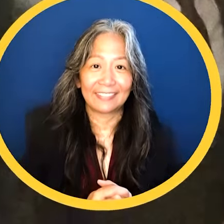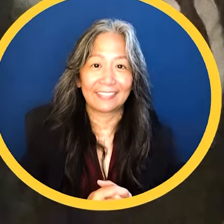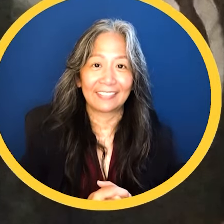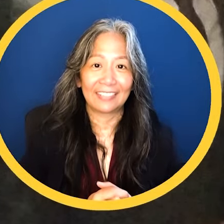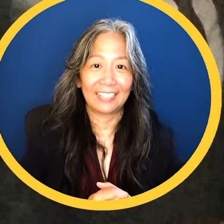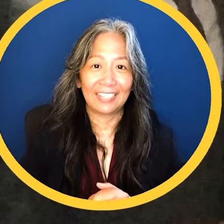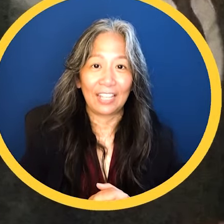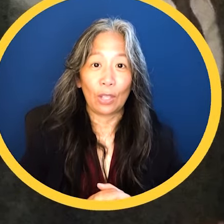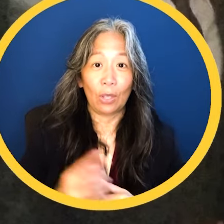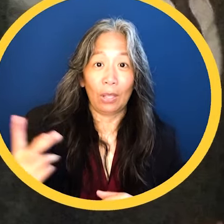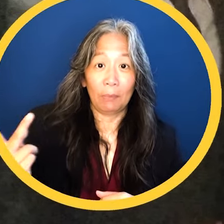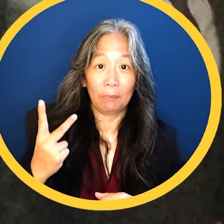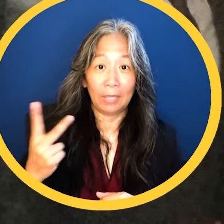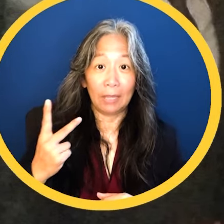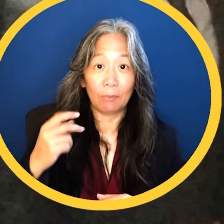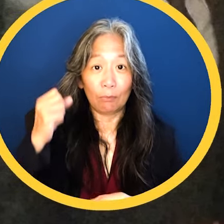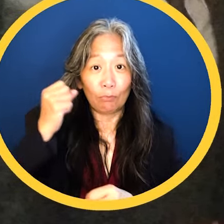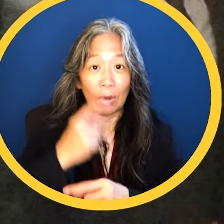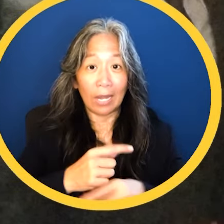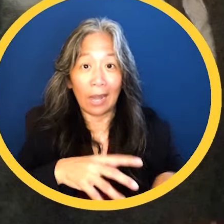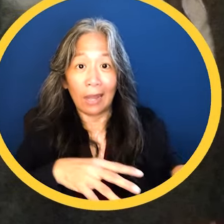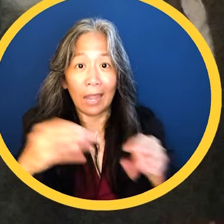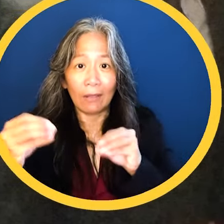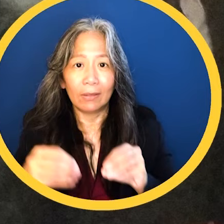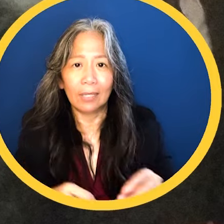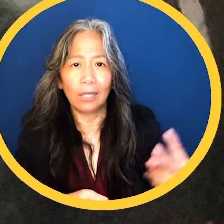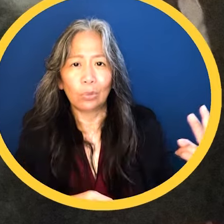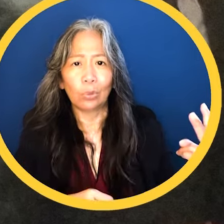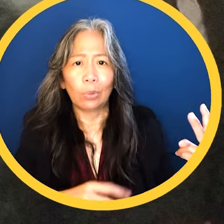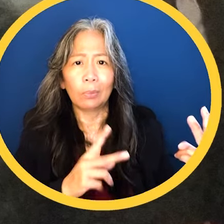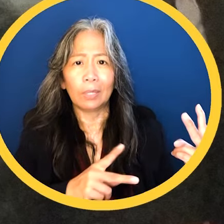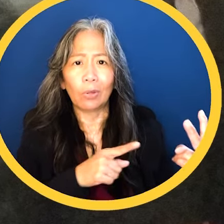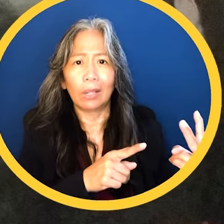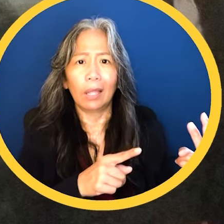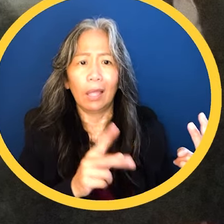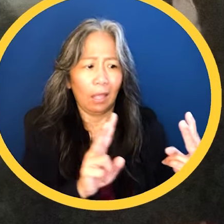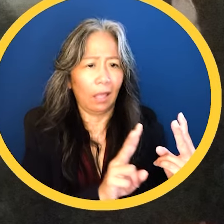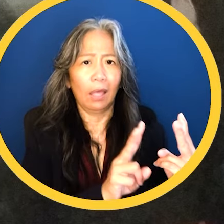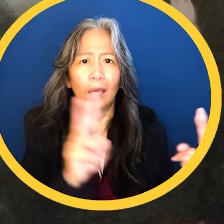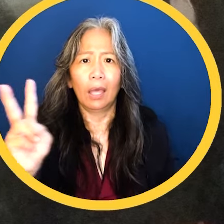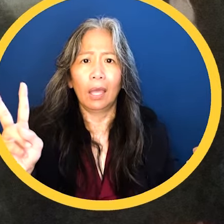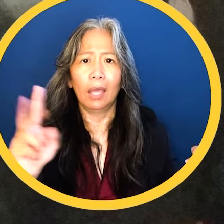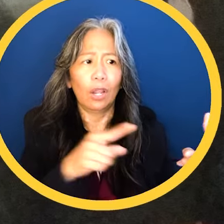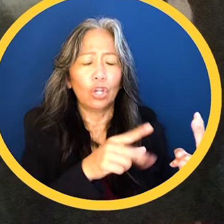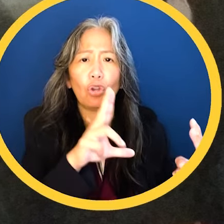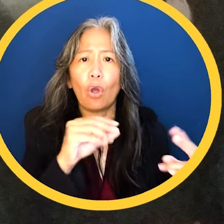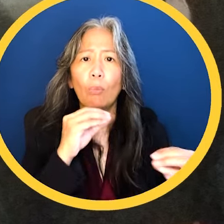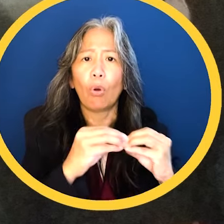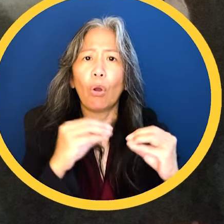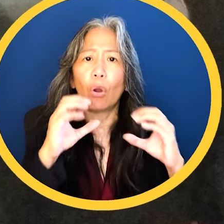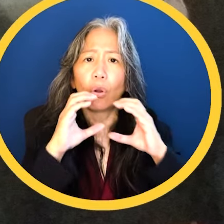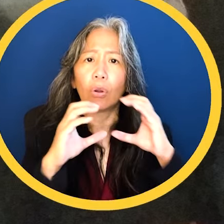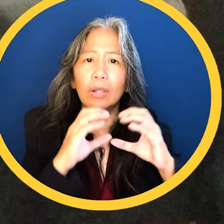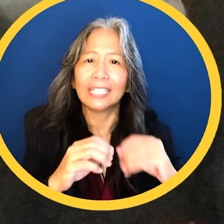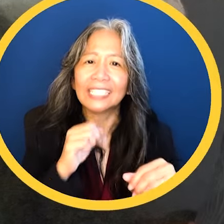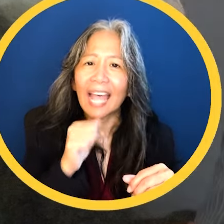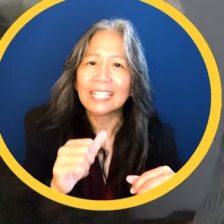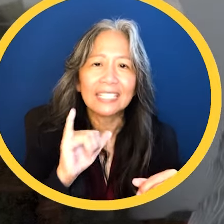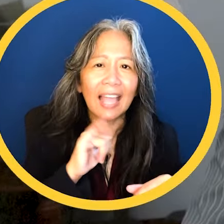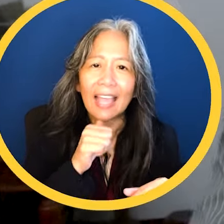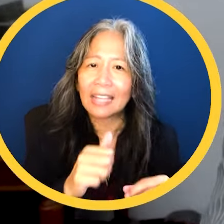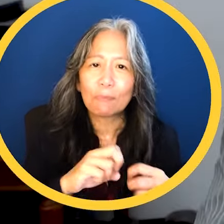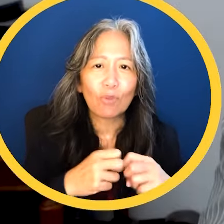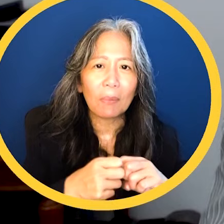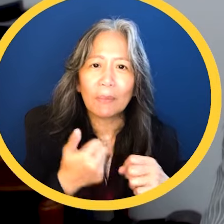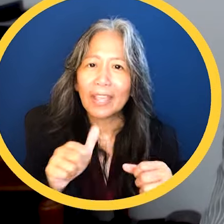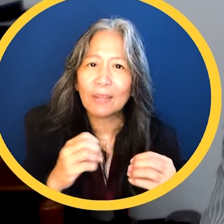parents. You know, when me and my brother left them, that was two less people they could actually talk to in this life. But that's not